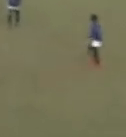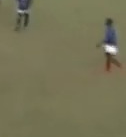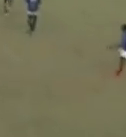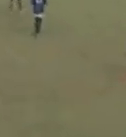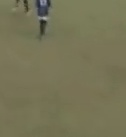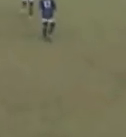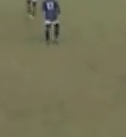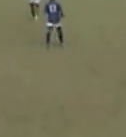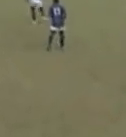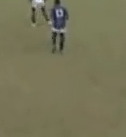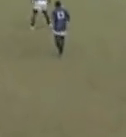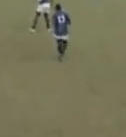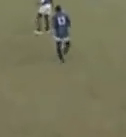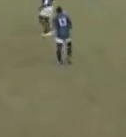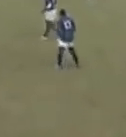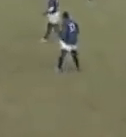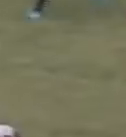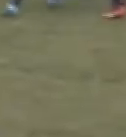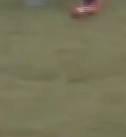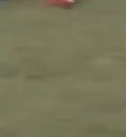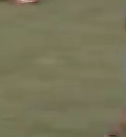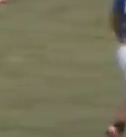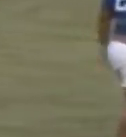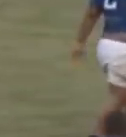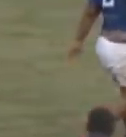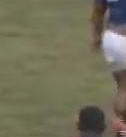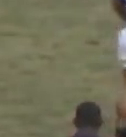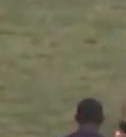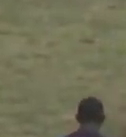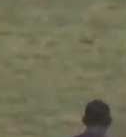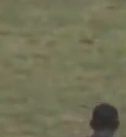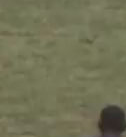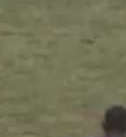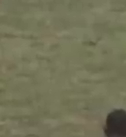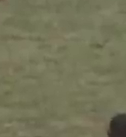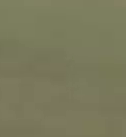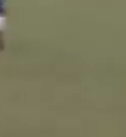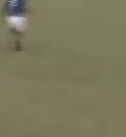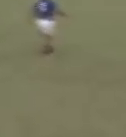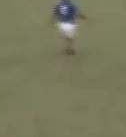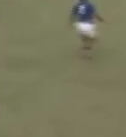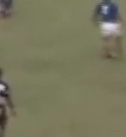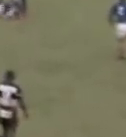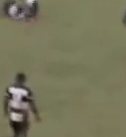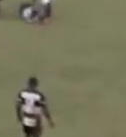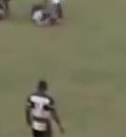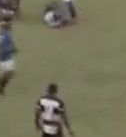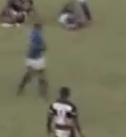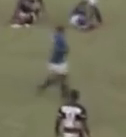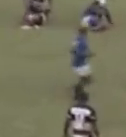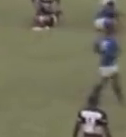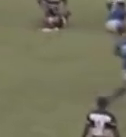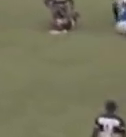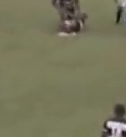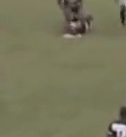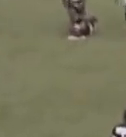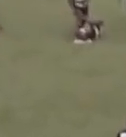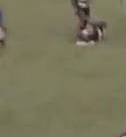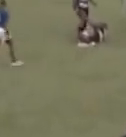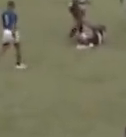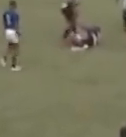Matai is the link. Pop that well. Naitasiri, they take it up. Good clean out from